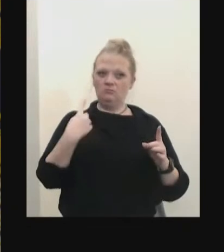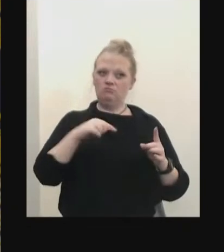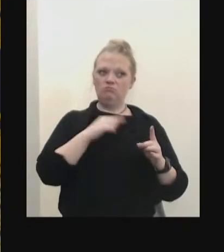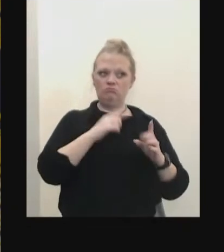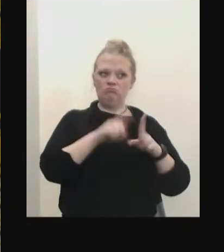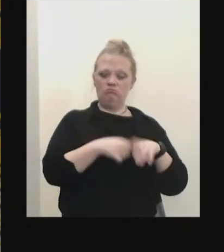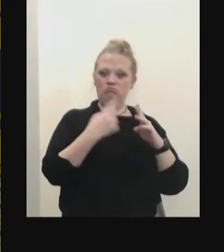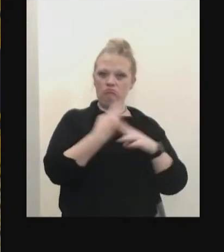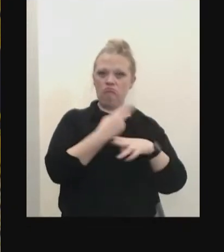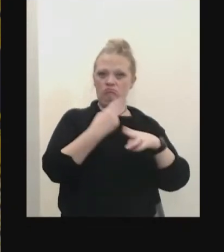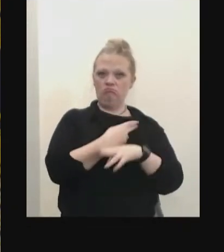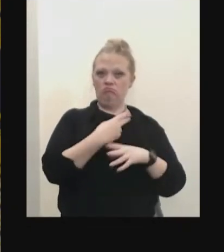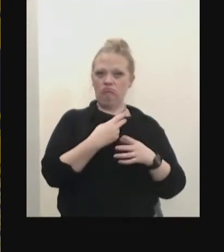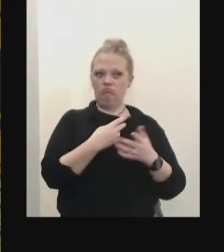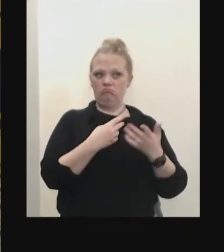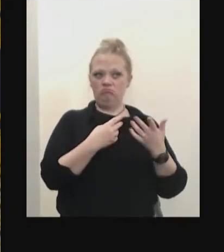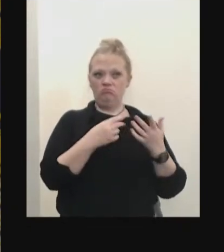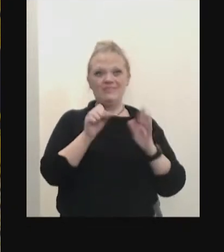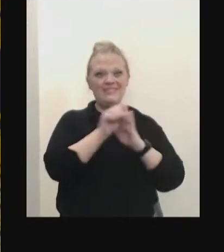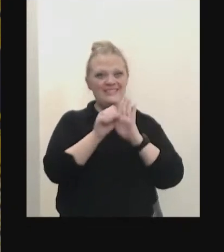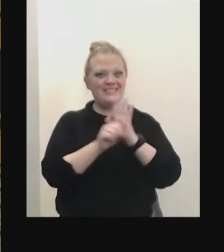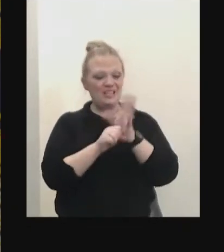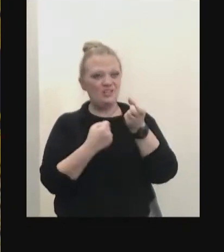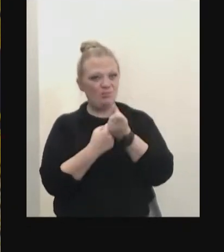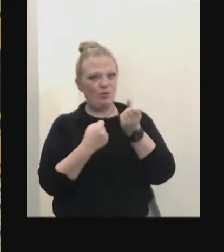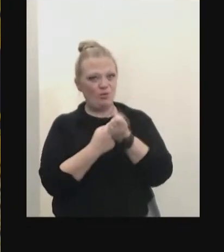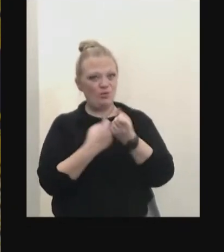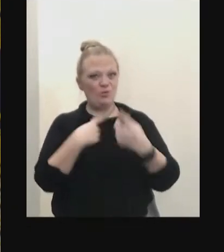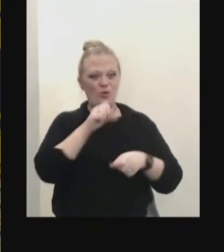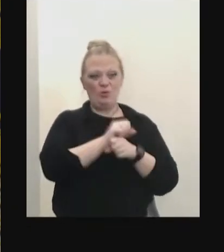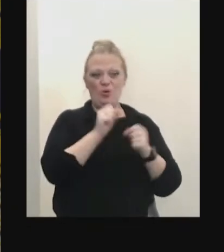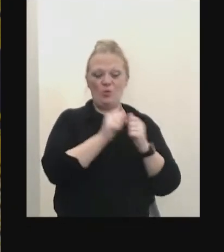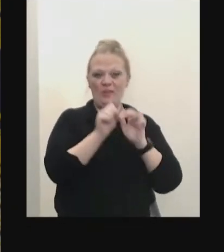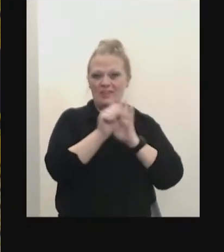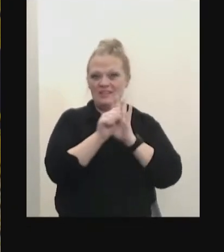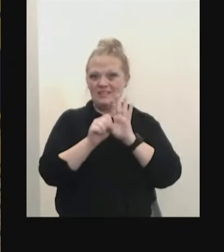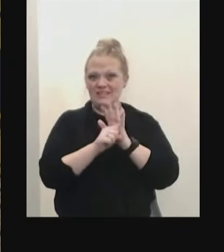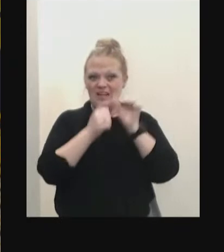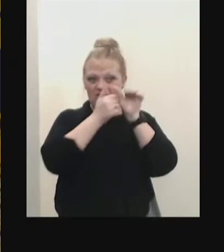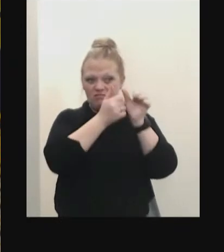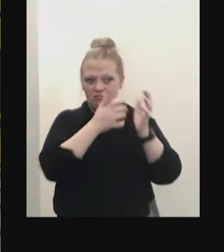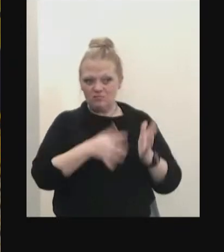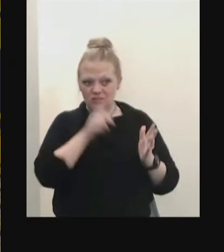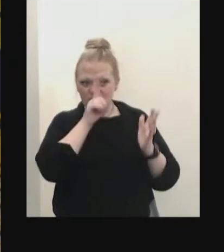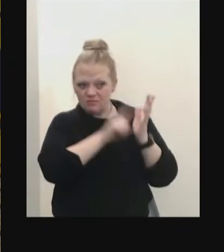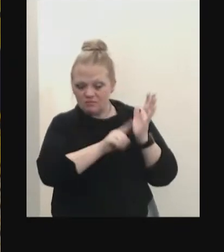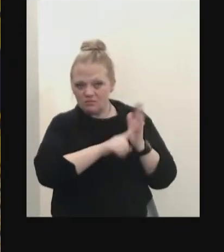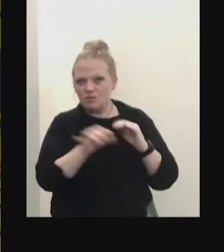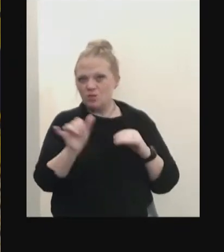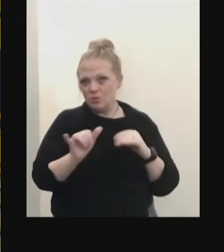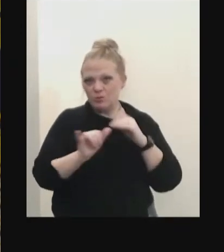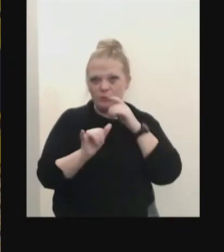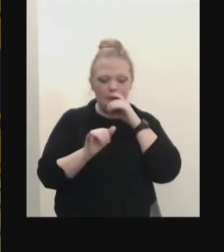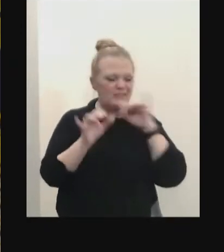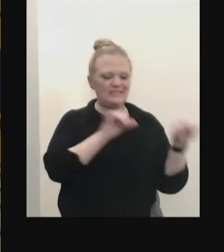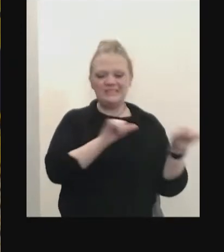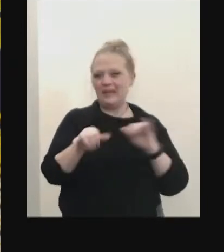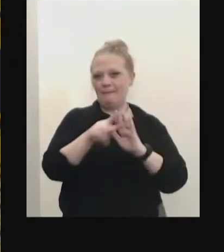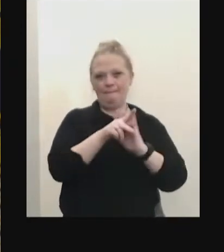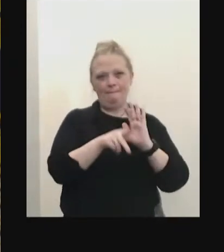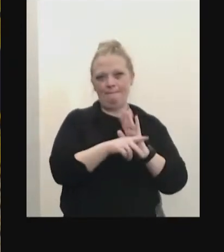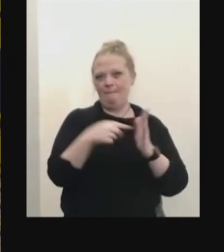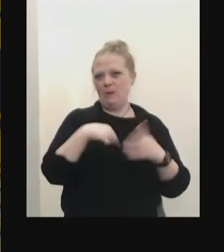The state supports this. We work with our state contact tracers in the same protocol that we're